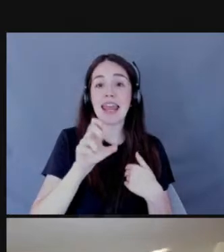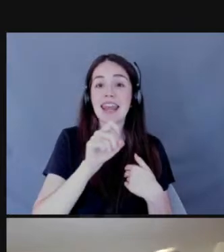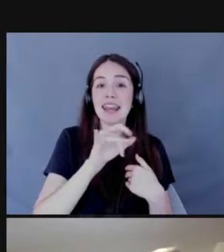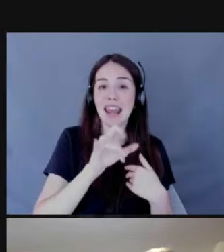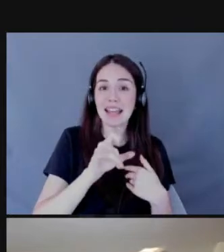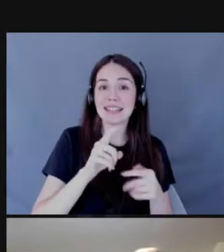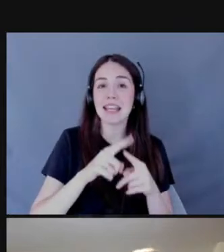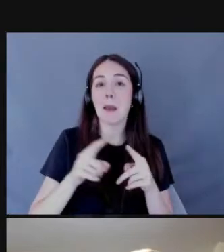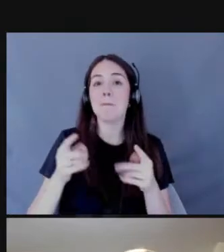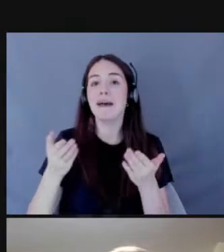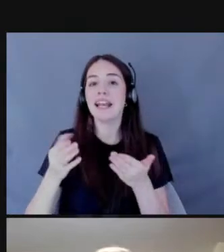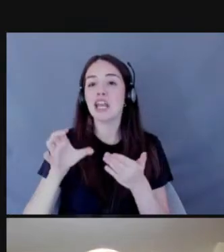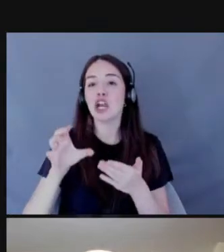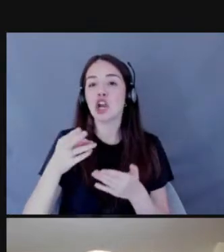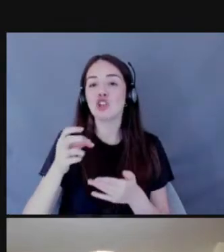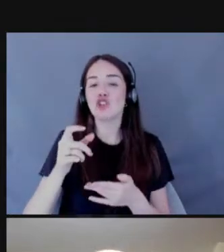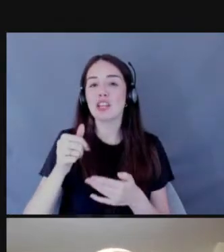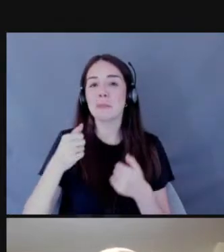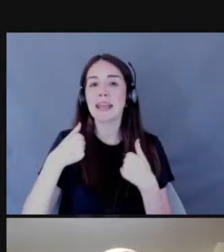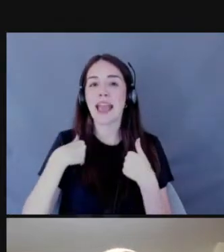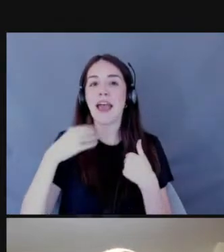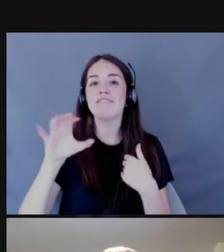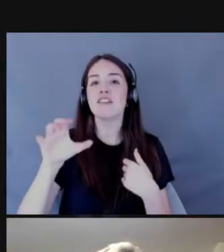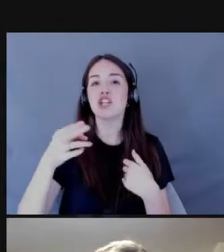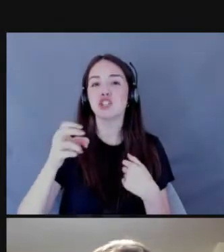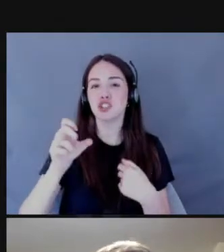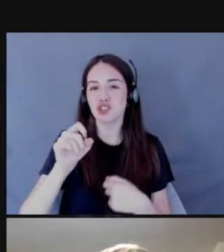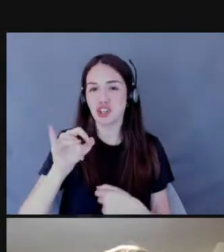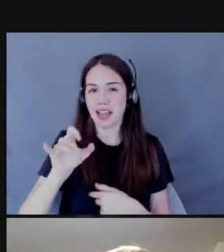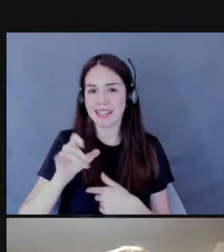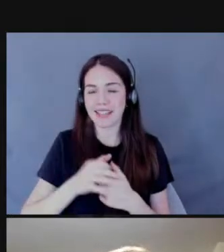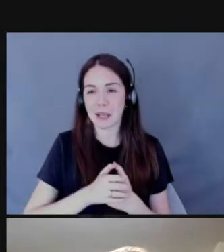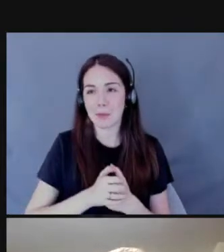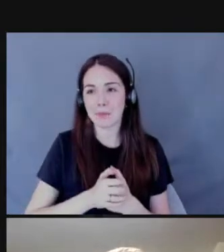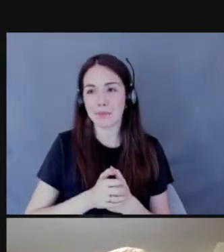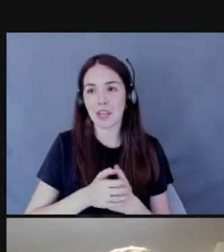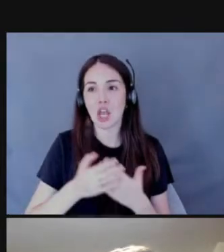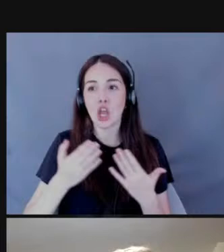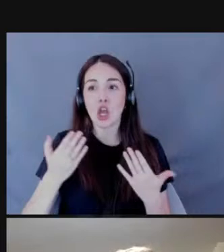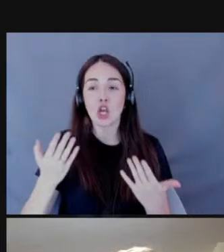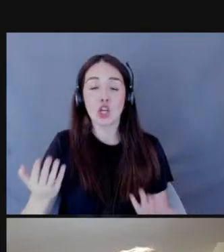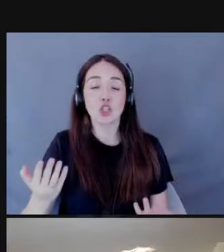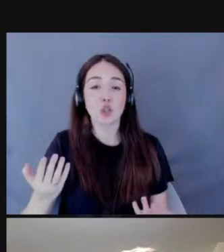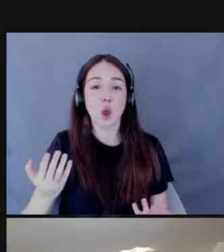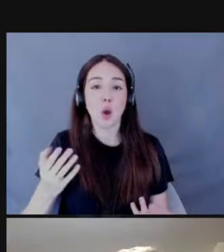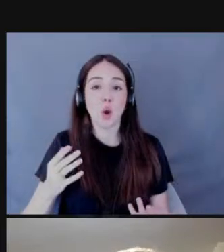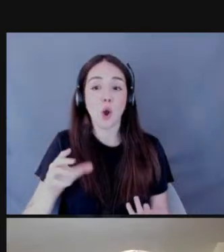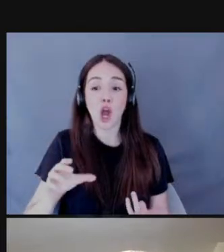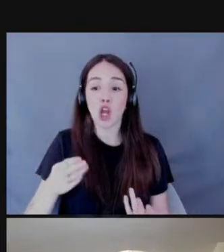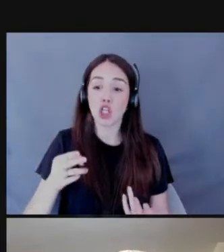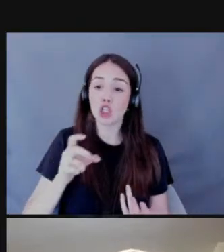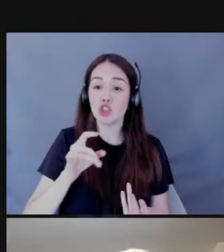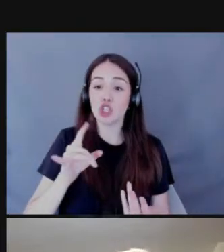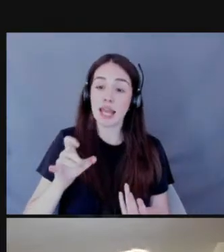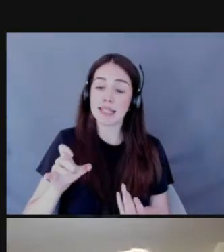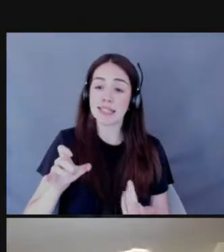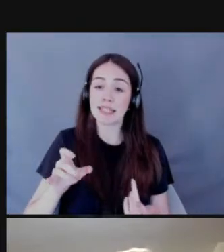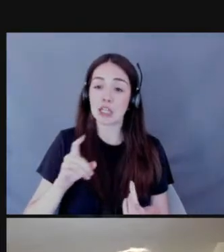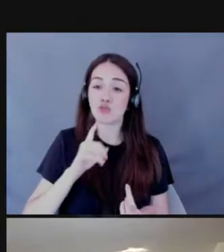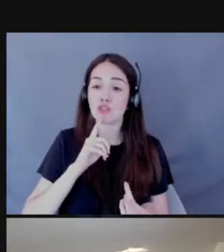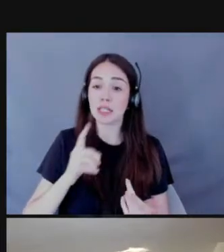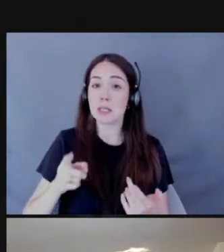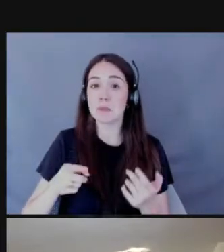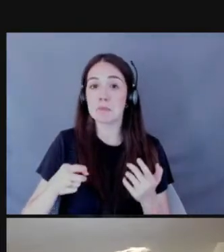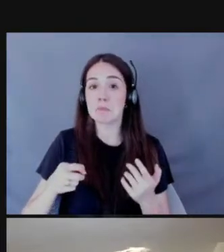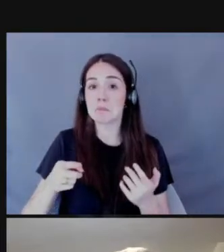So Chessie became branded, if you want to put it in that form, and